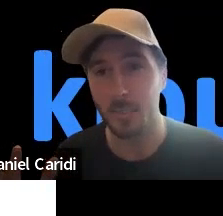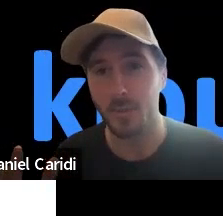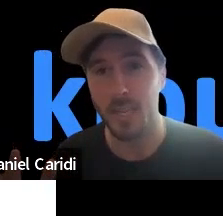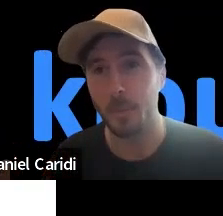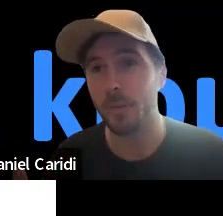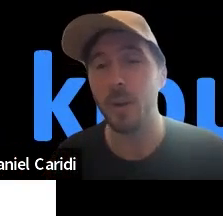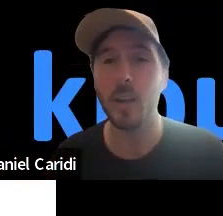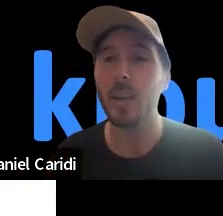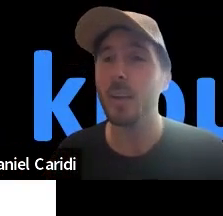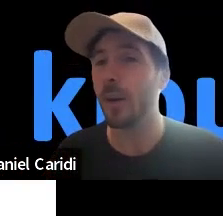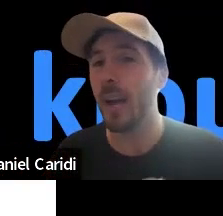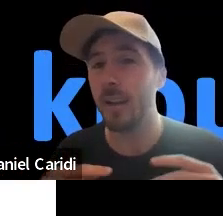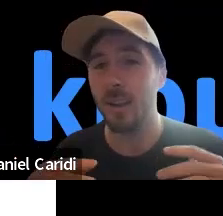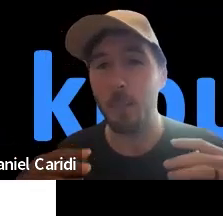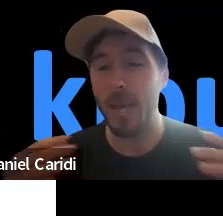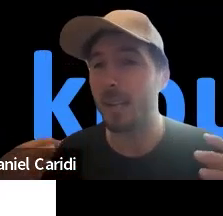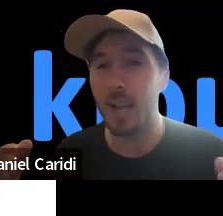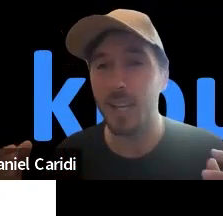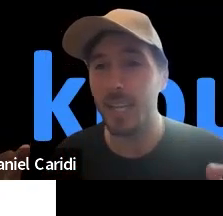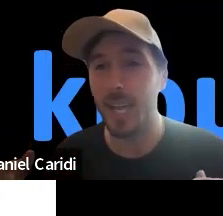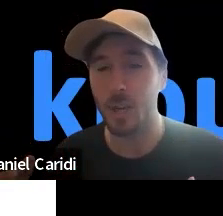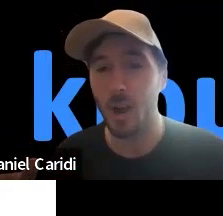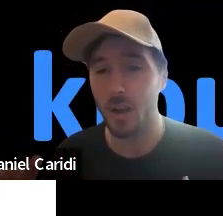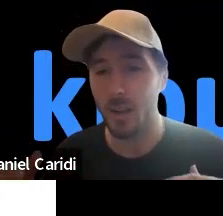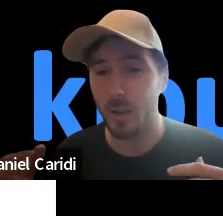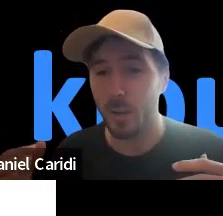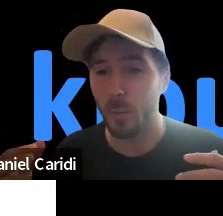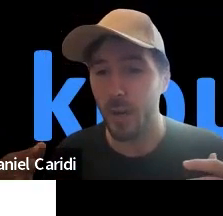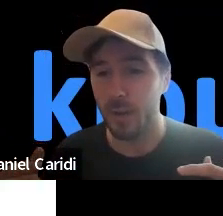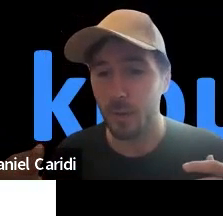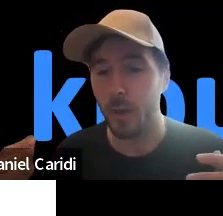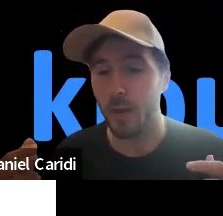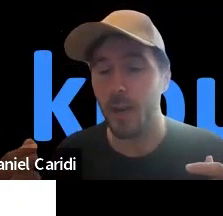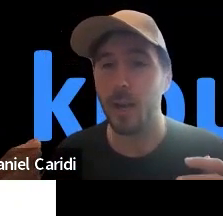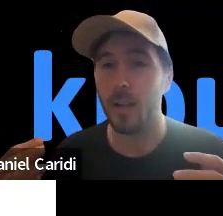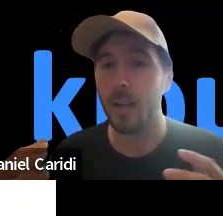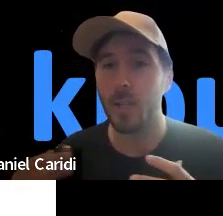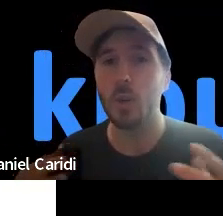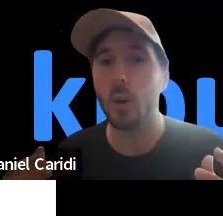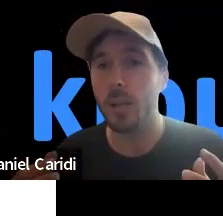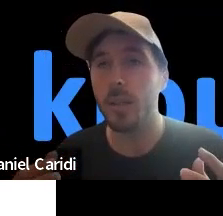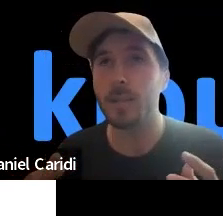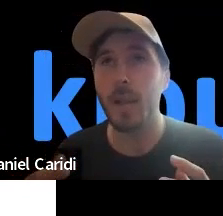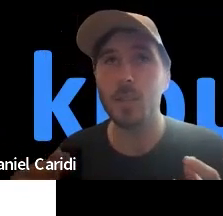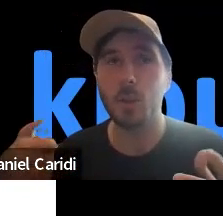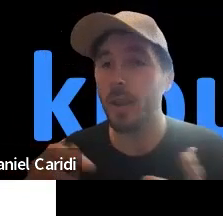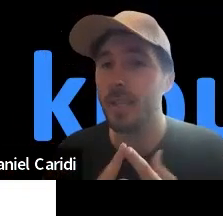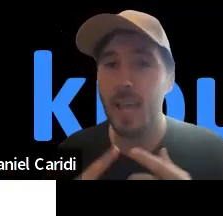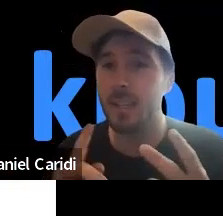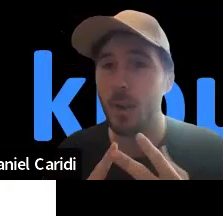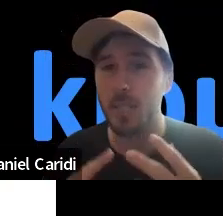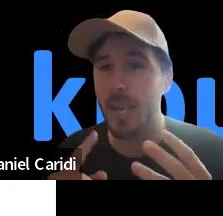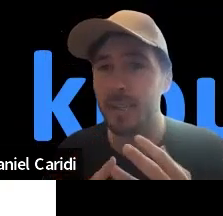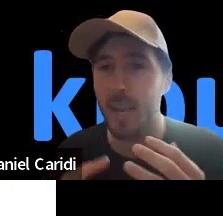the systems you've seen before. We're not a big clunky EHR. We're a tool that's meant to do all